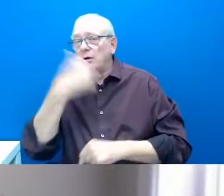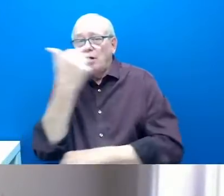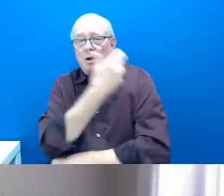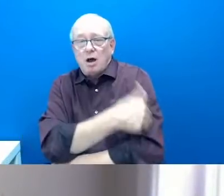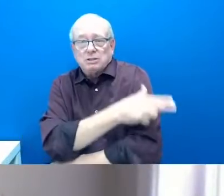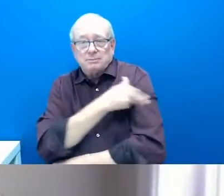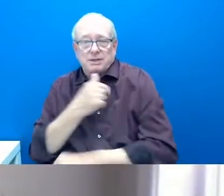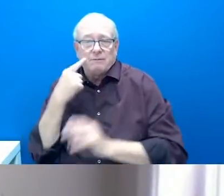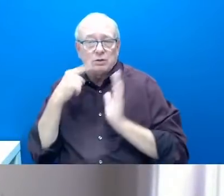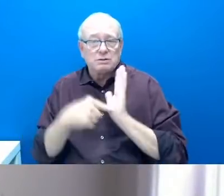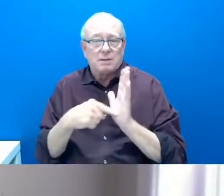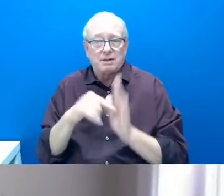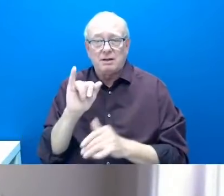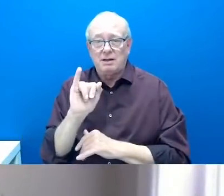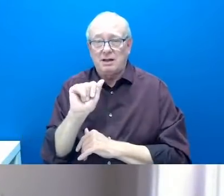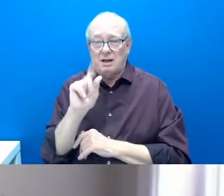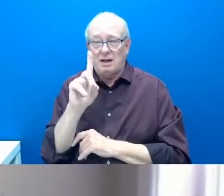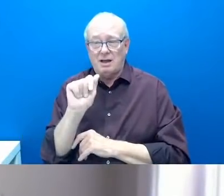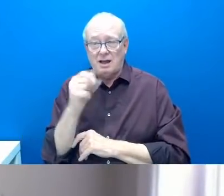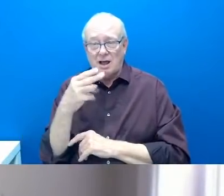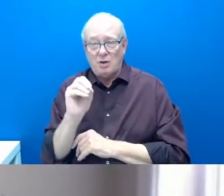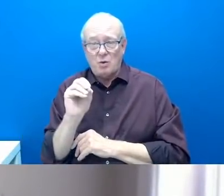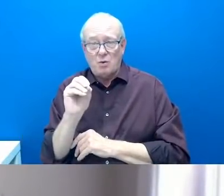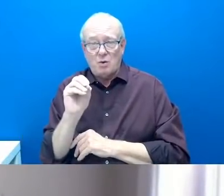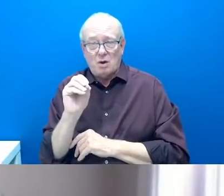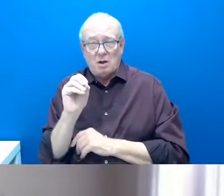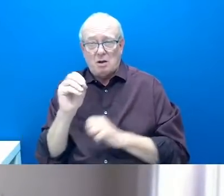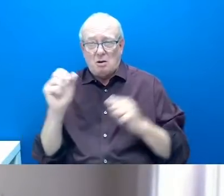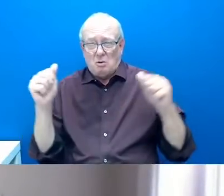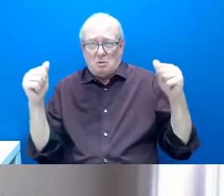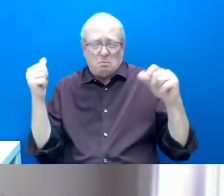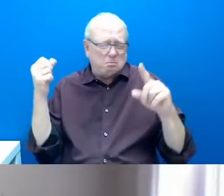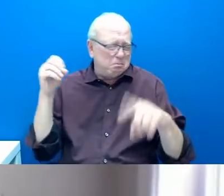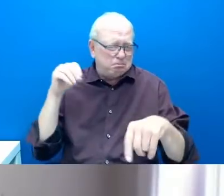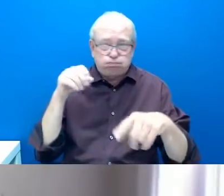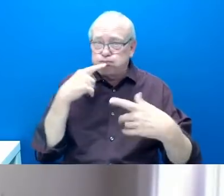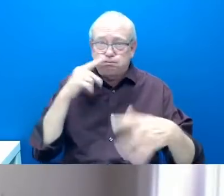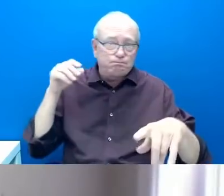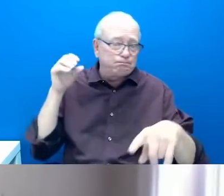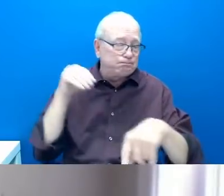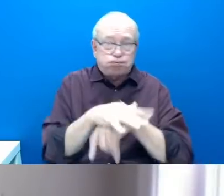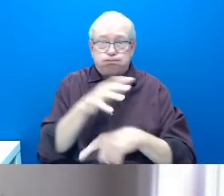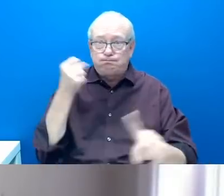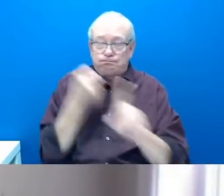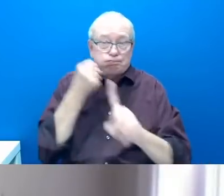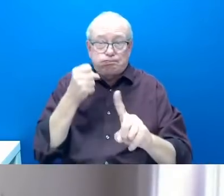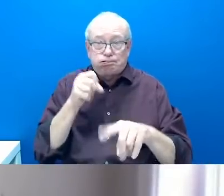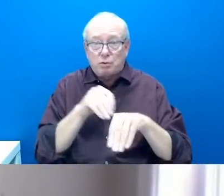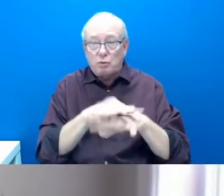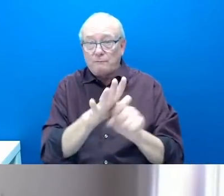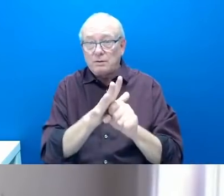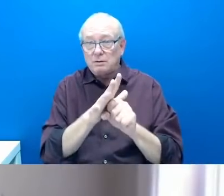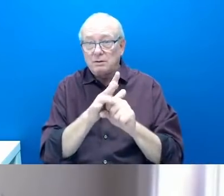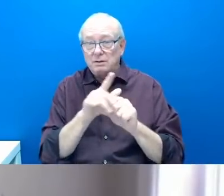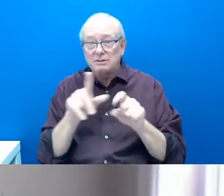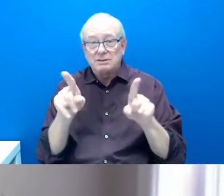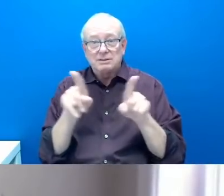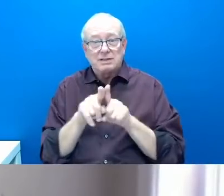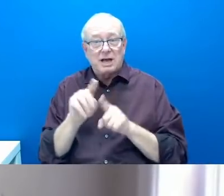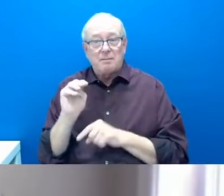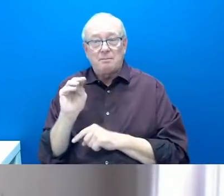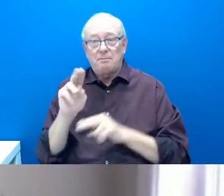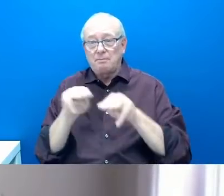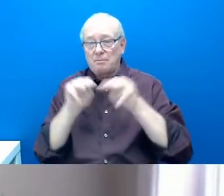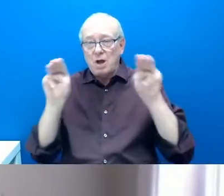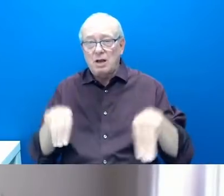with COVID-19. So is Montana, and the Idaho patients are spilling over into Montana. So we really